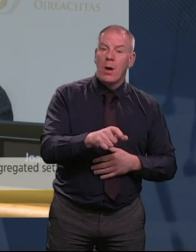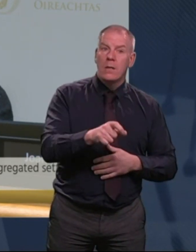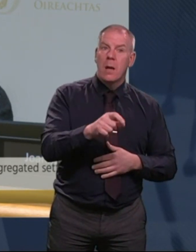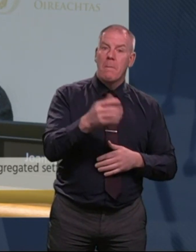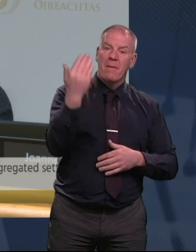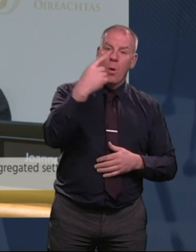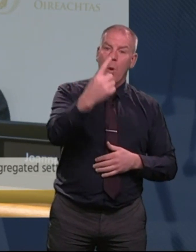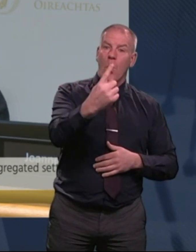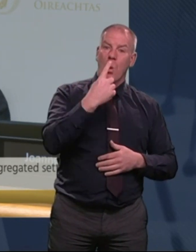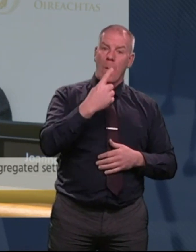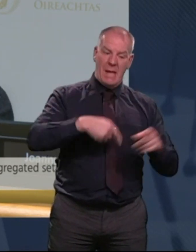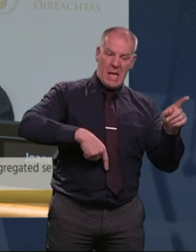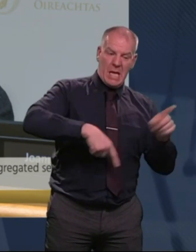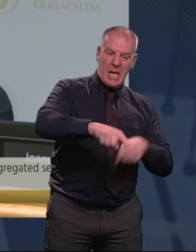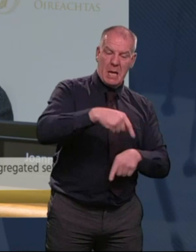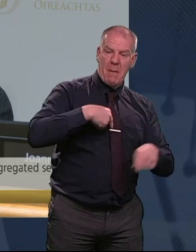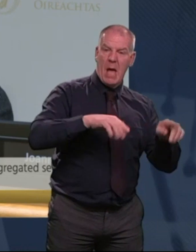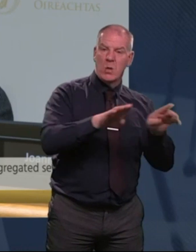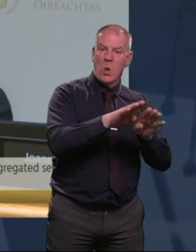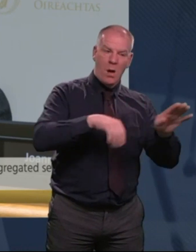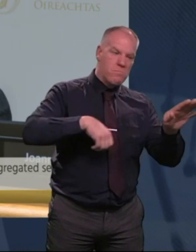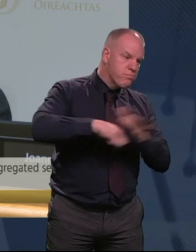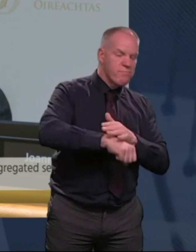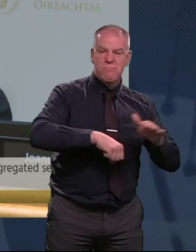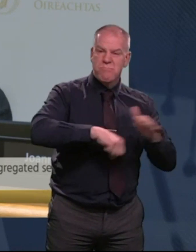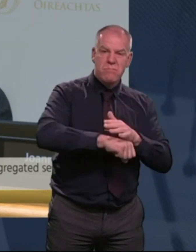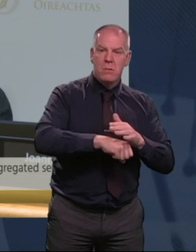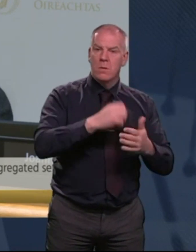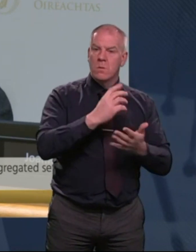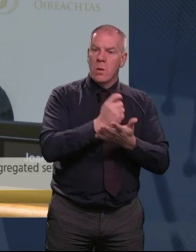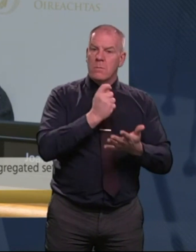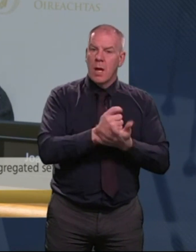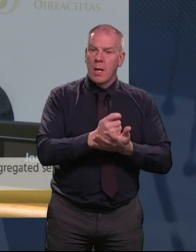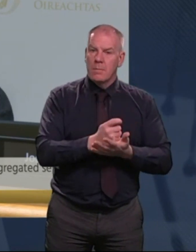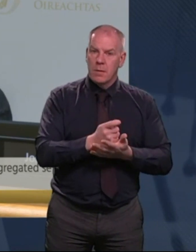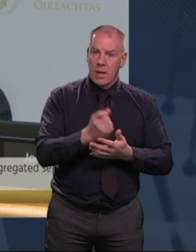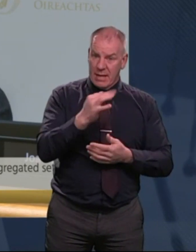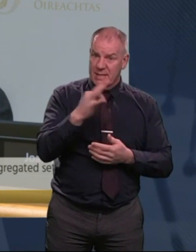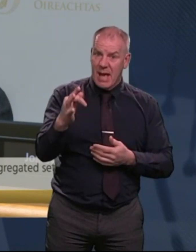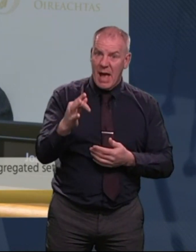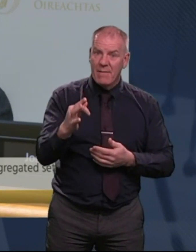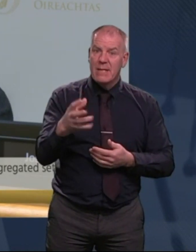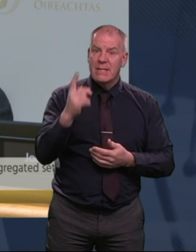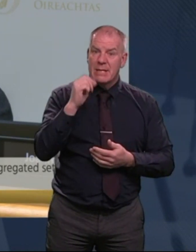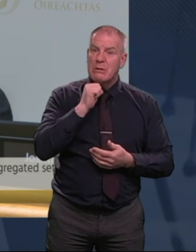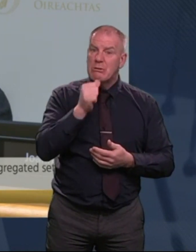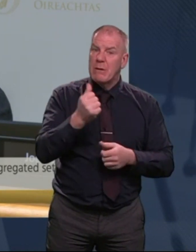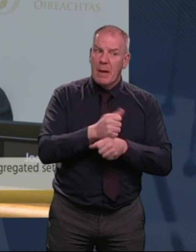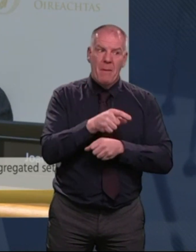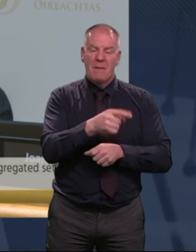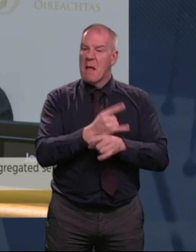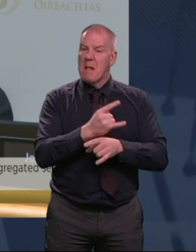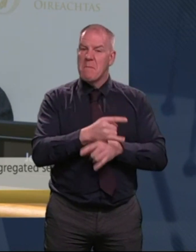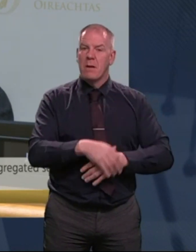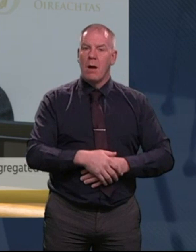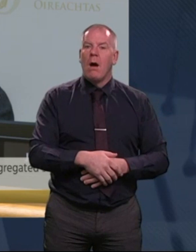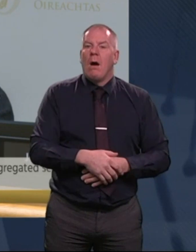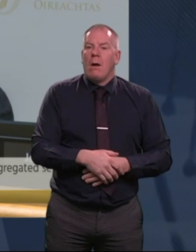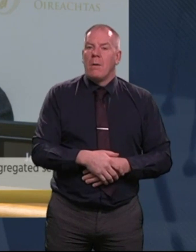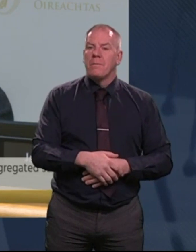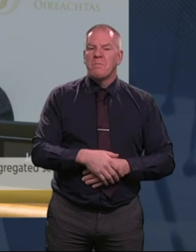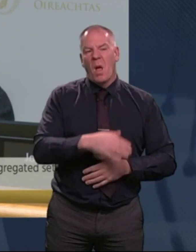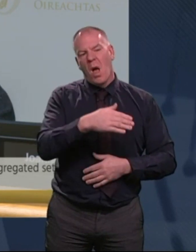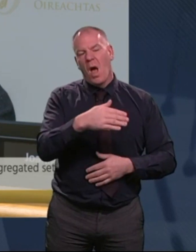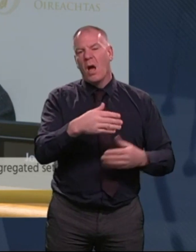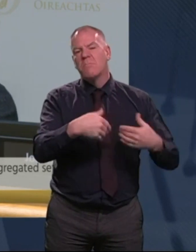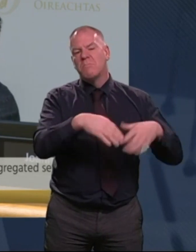come and kick my door and bang it, sometimes, and the staff done nothing about it. They just said, get on